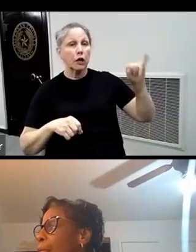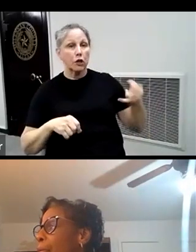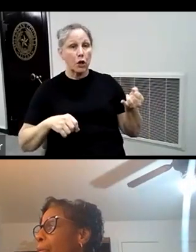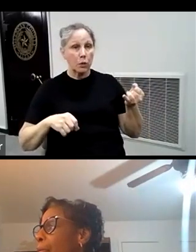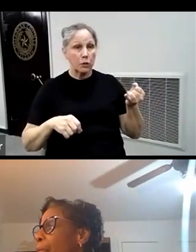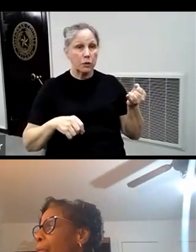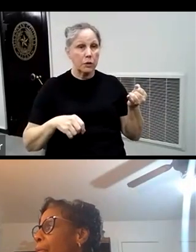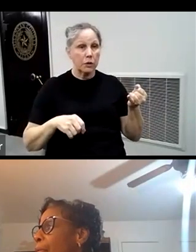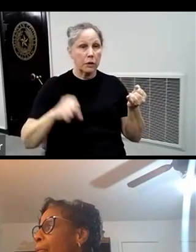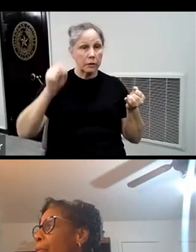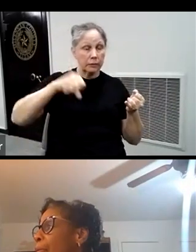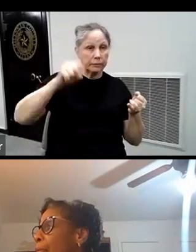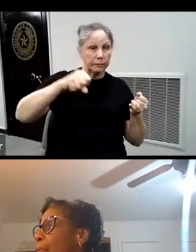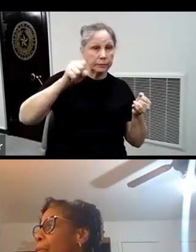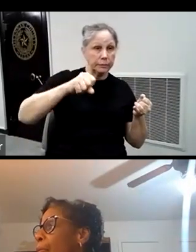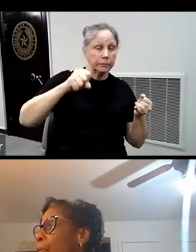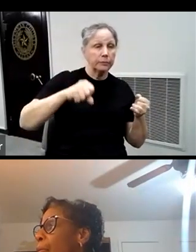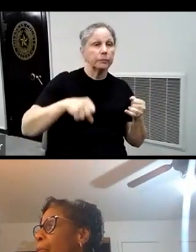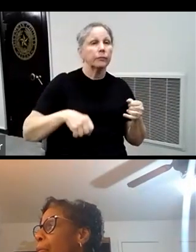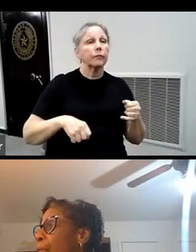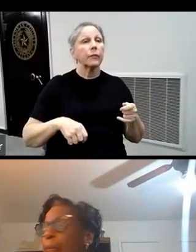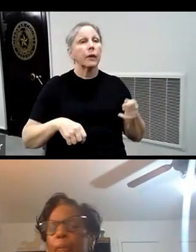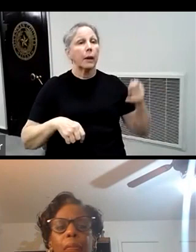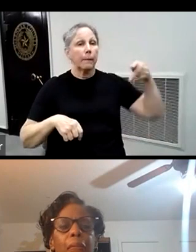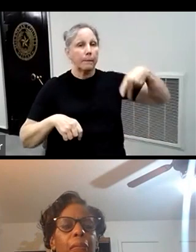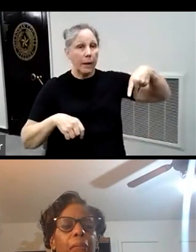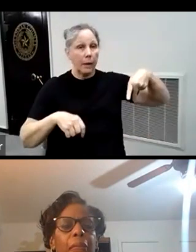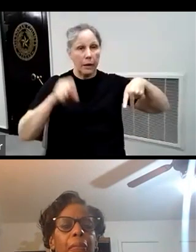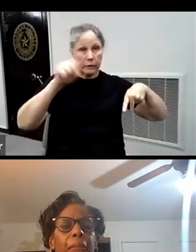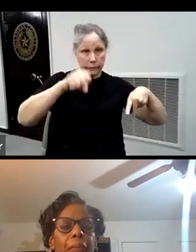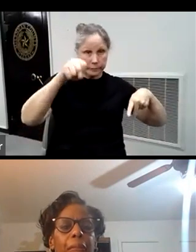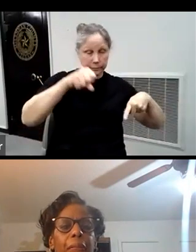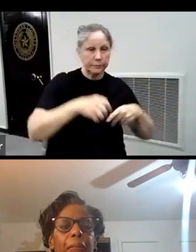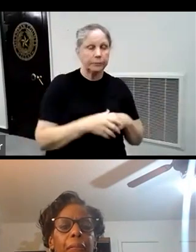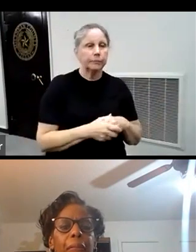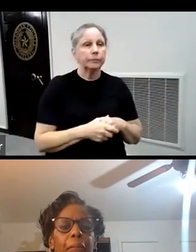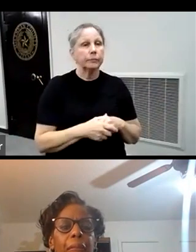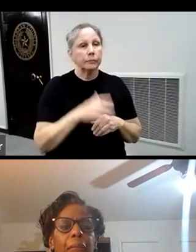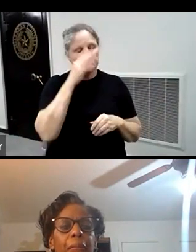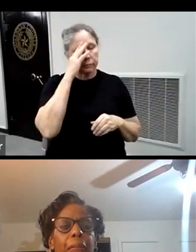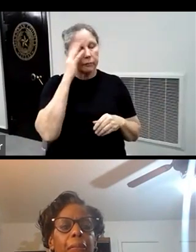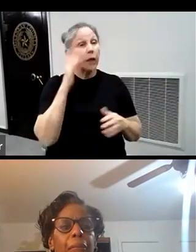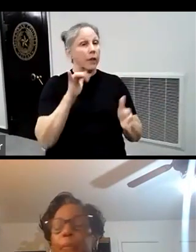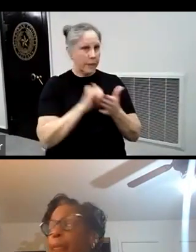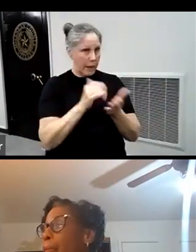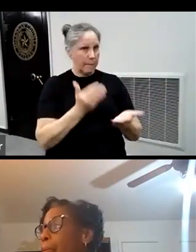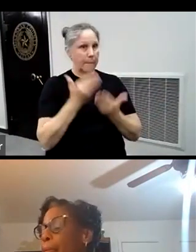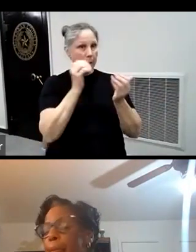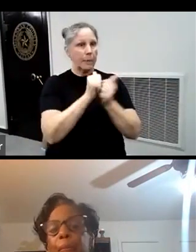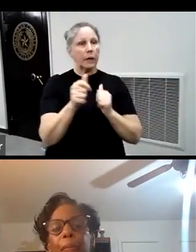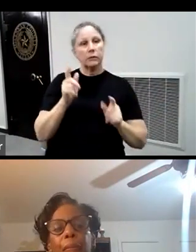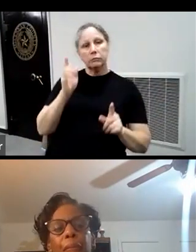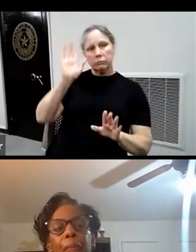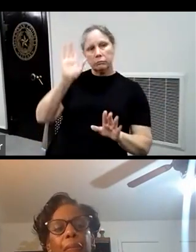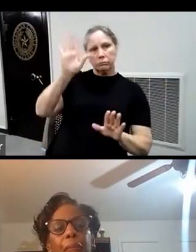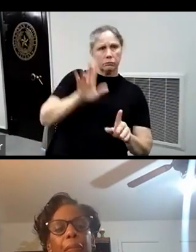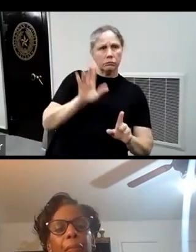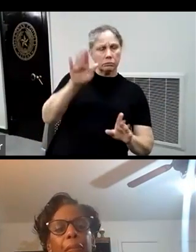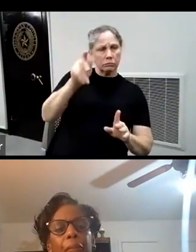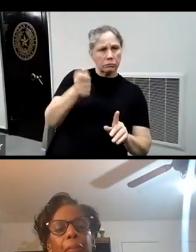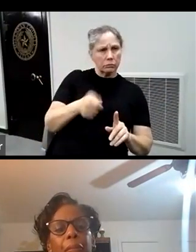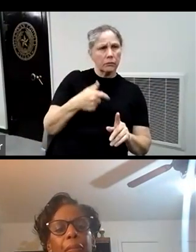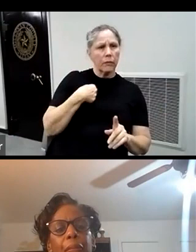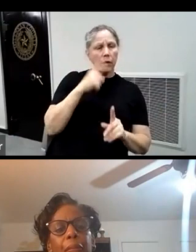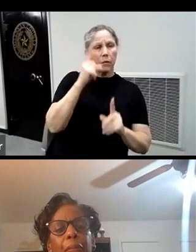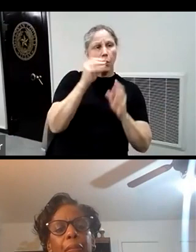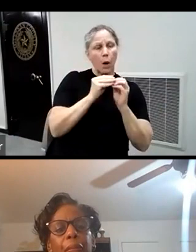Jones, Aye. Commissioner Perry. Aye. Pass. Judge, Yes. we had one